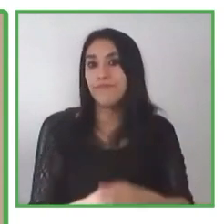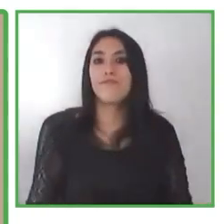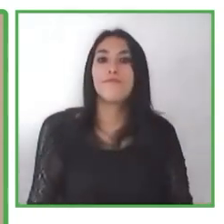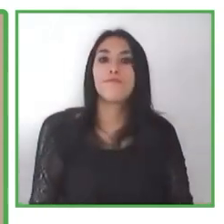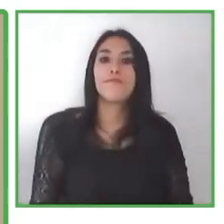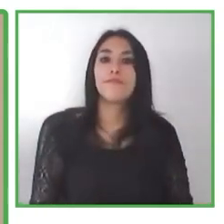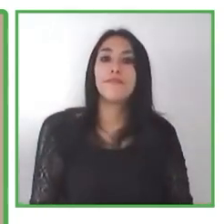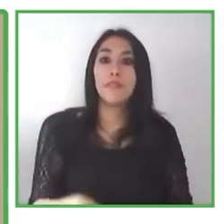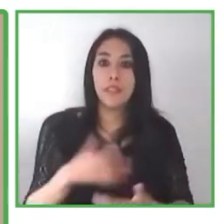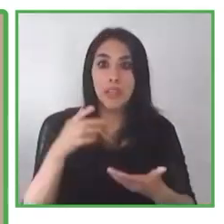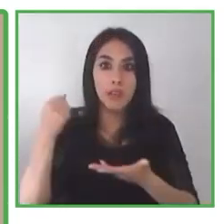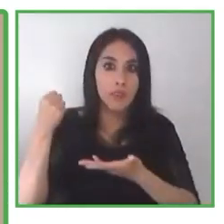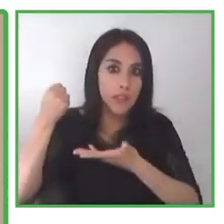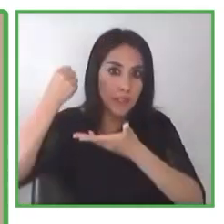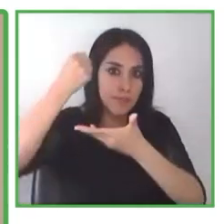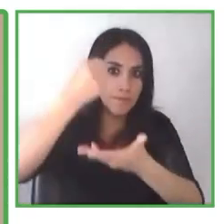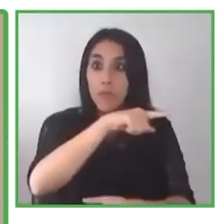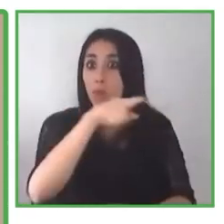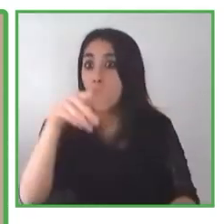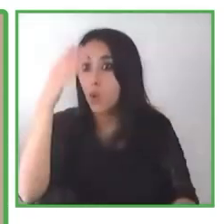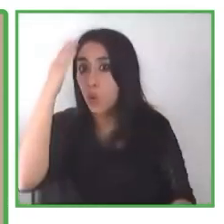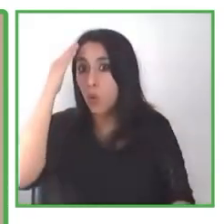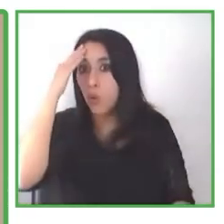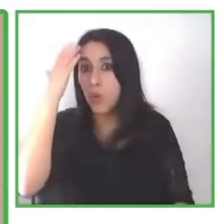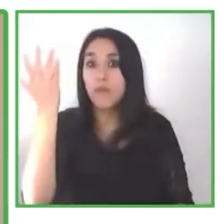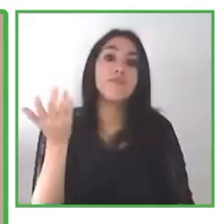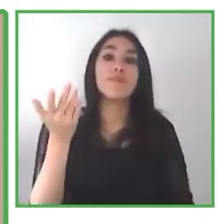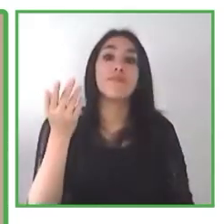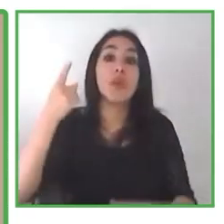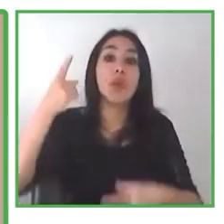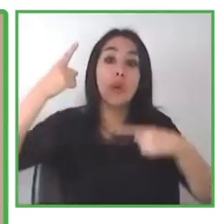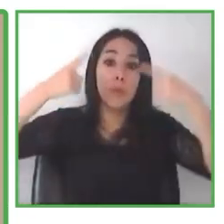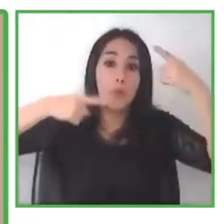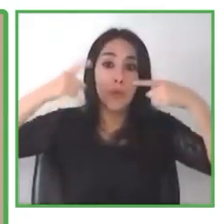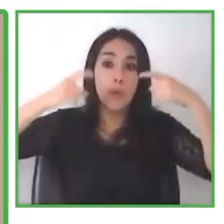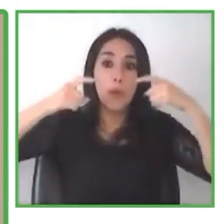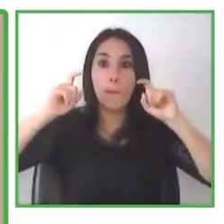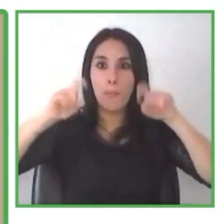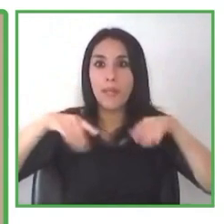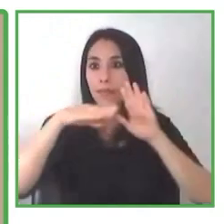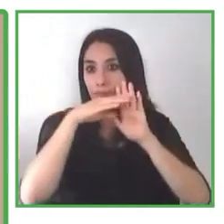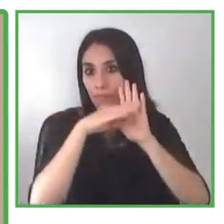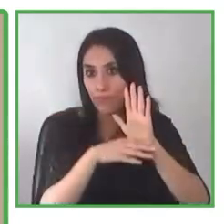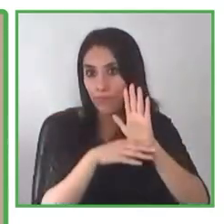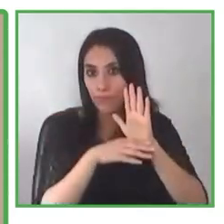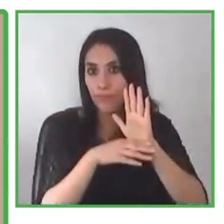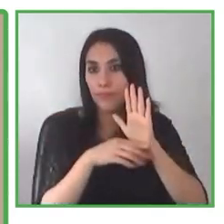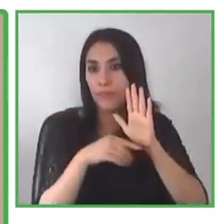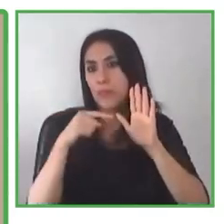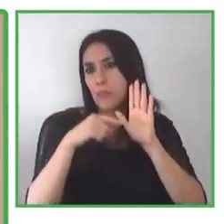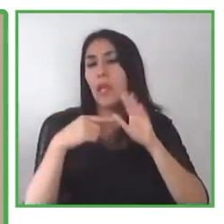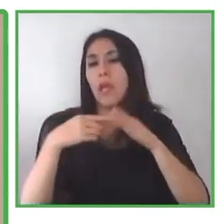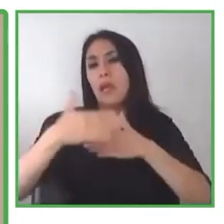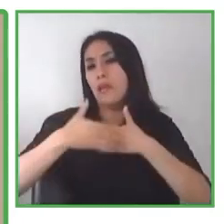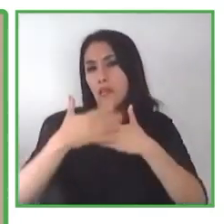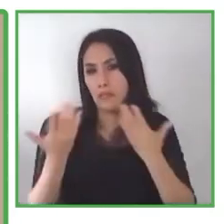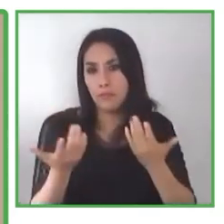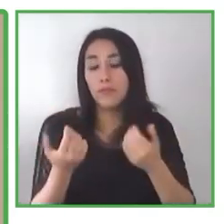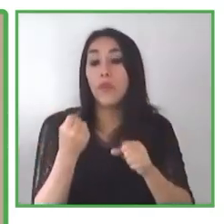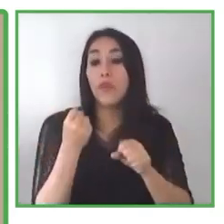see, politics must be implemented for retaining work and the options to go back to